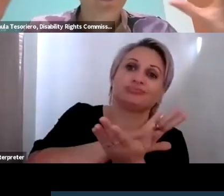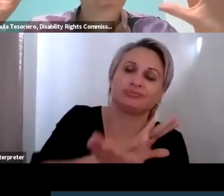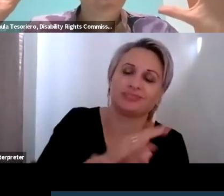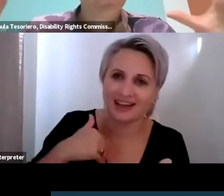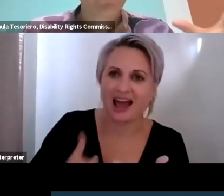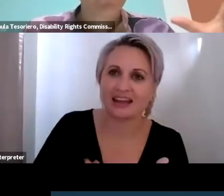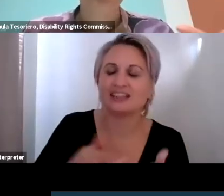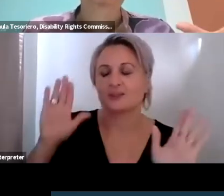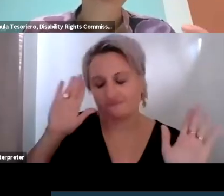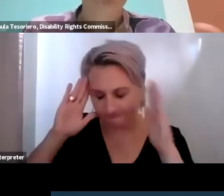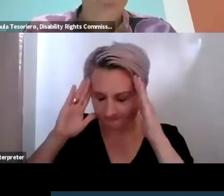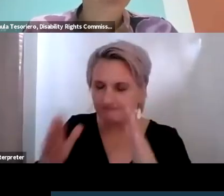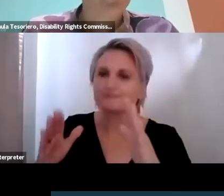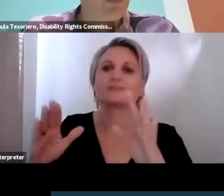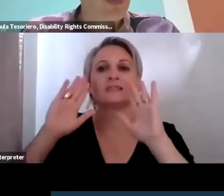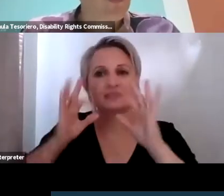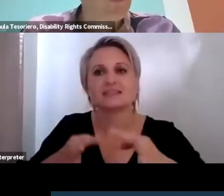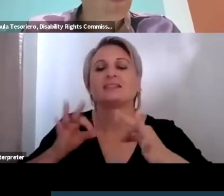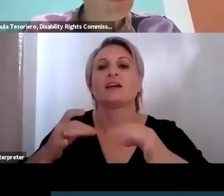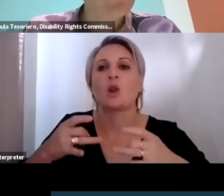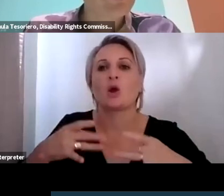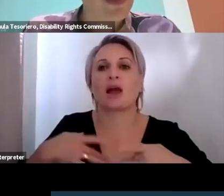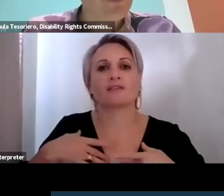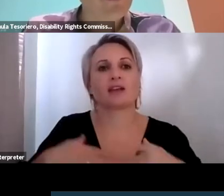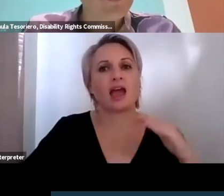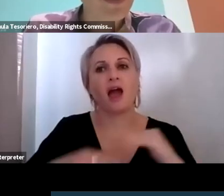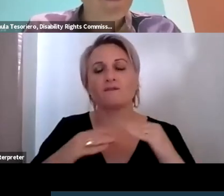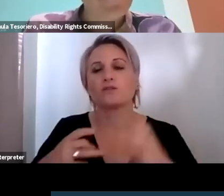of looking after our whole